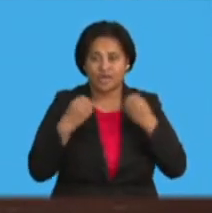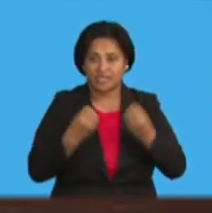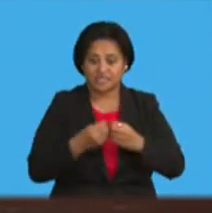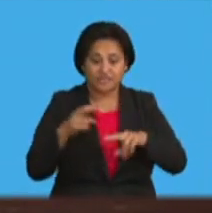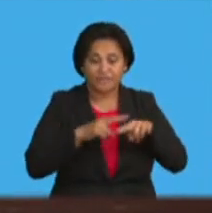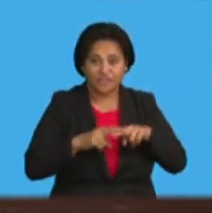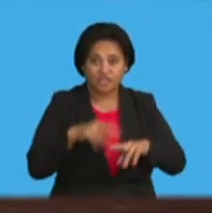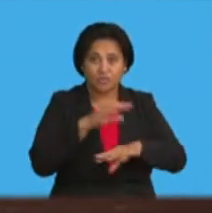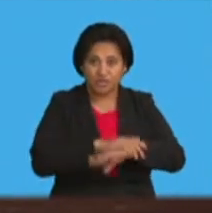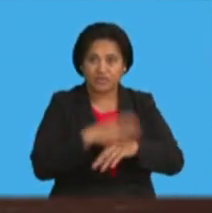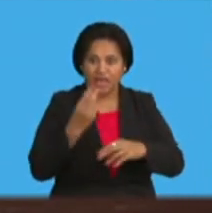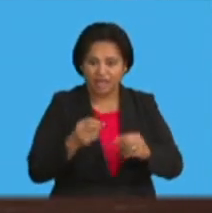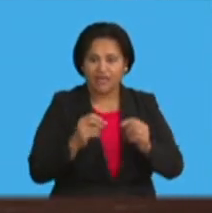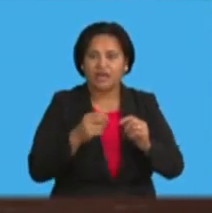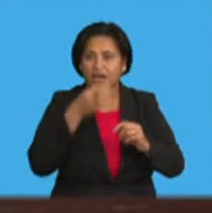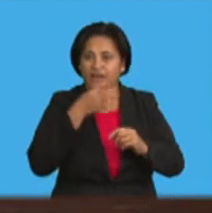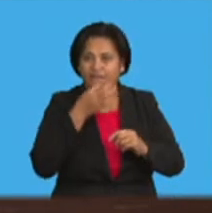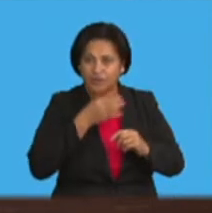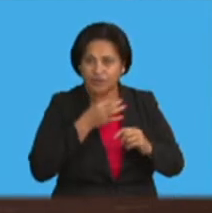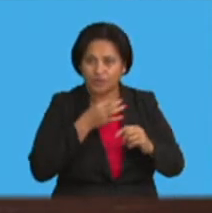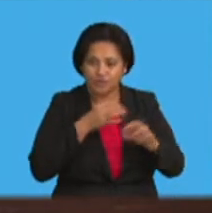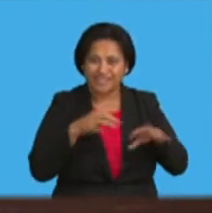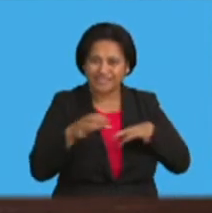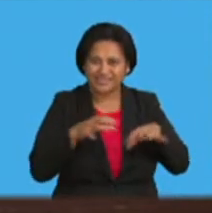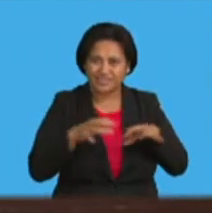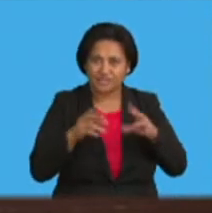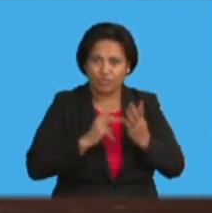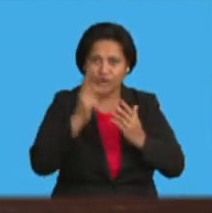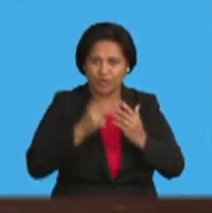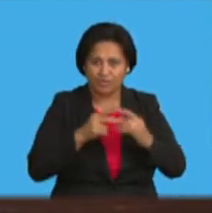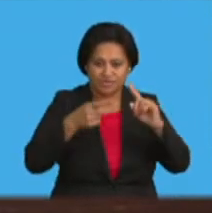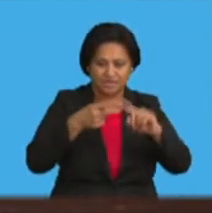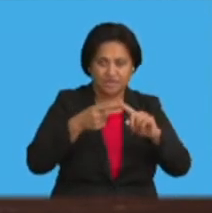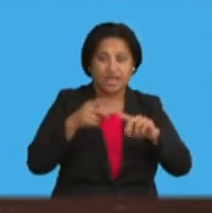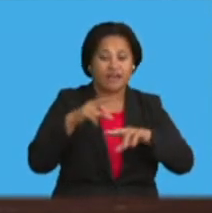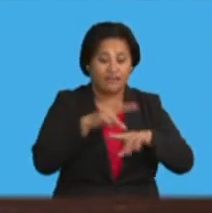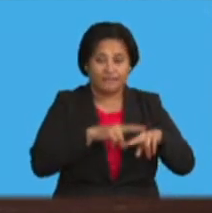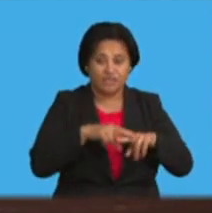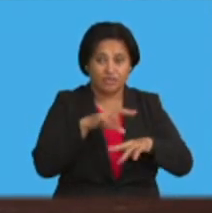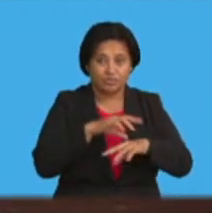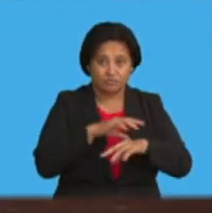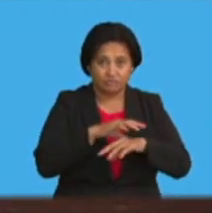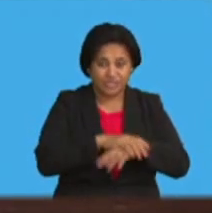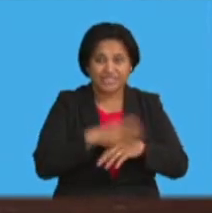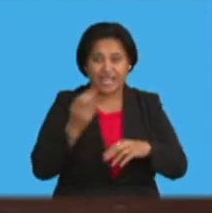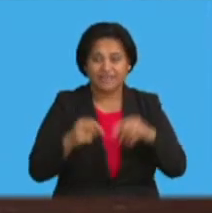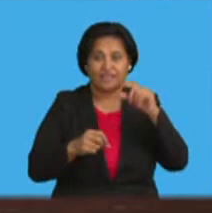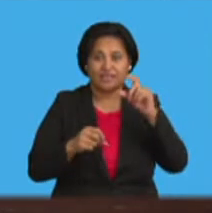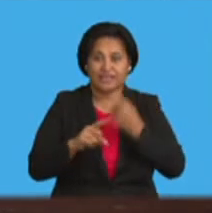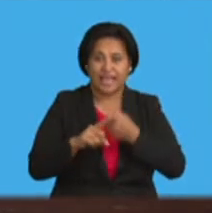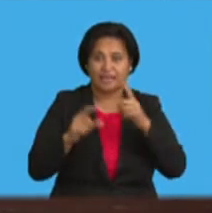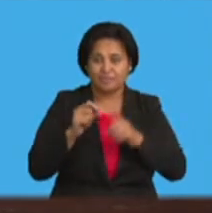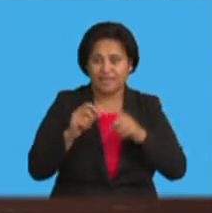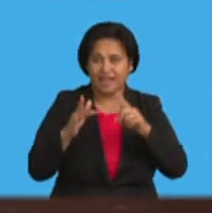of initiatives aligned to this agenda of concern. Fiji Police Force has corporate KPIs